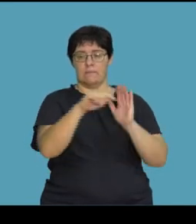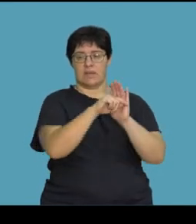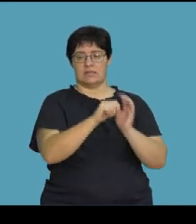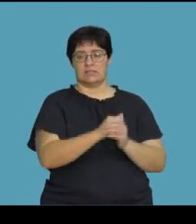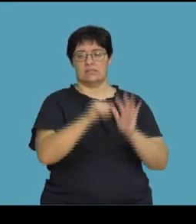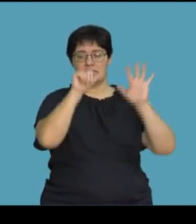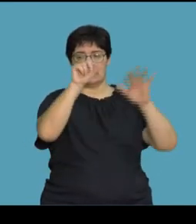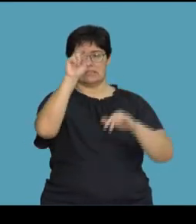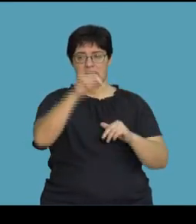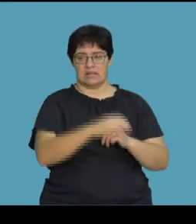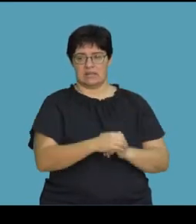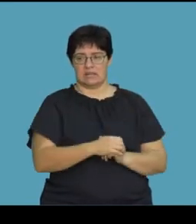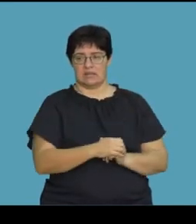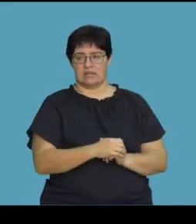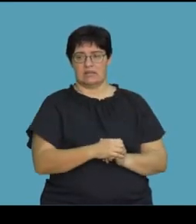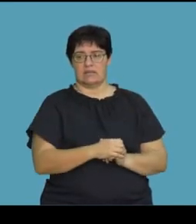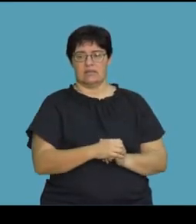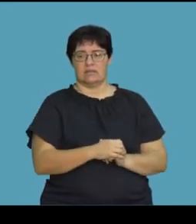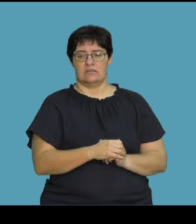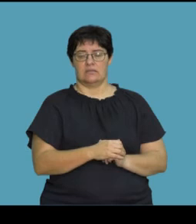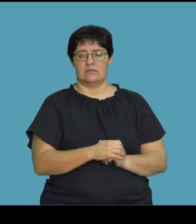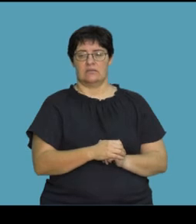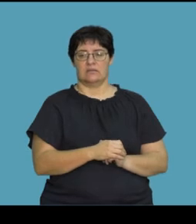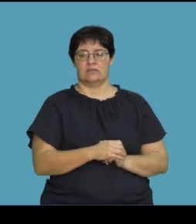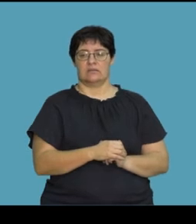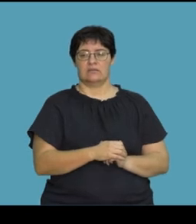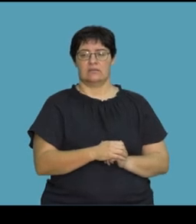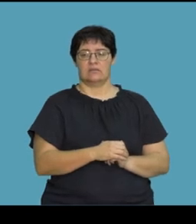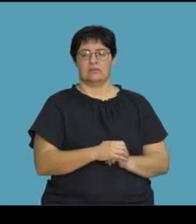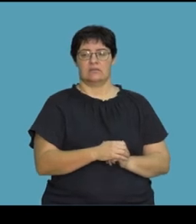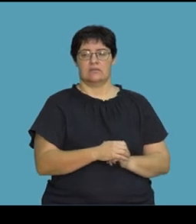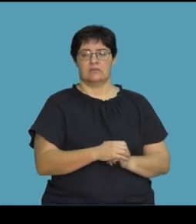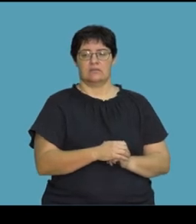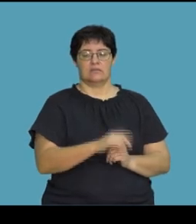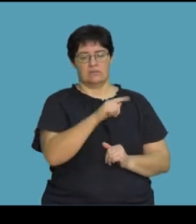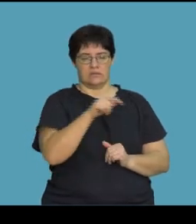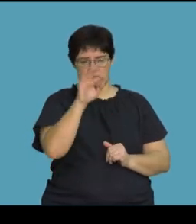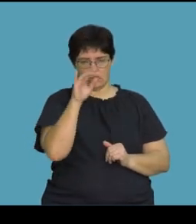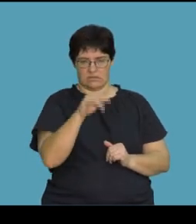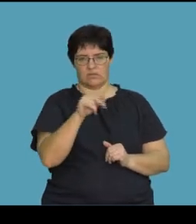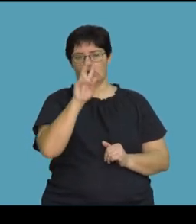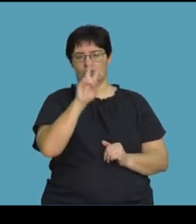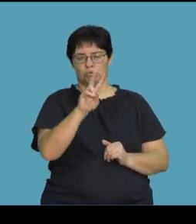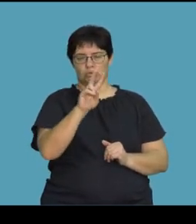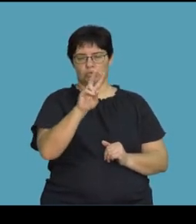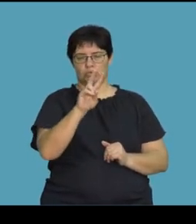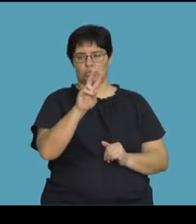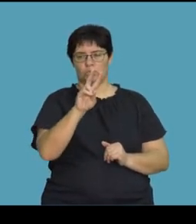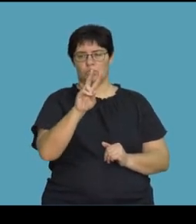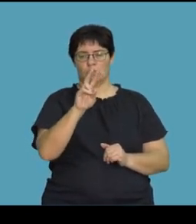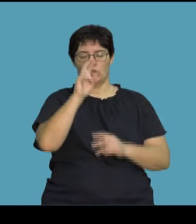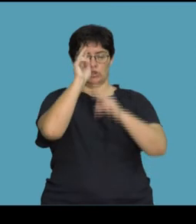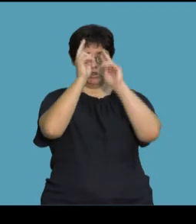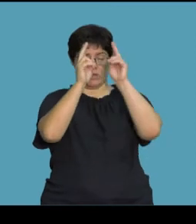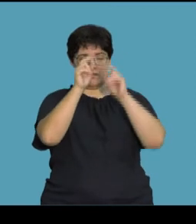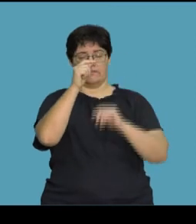15 minus 6n, and then divided by, this will just be